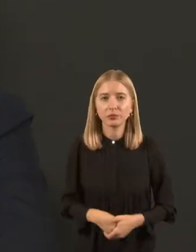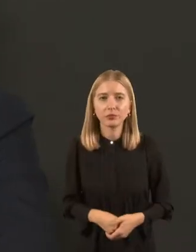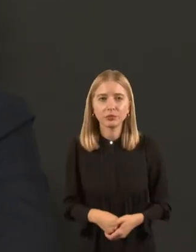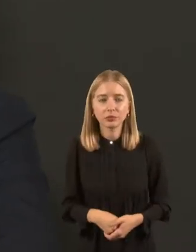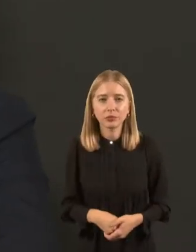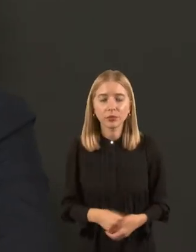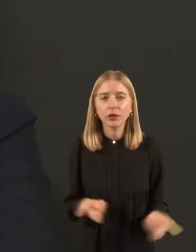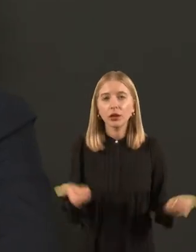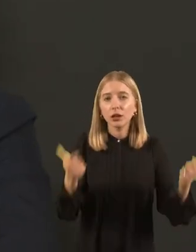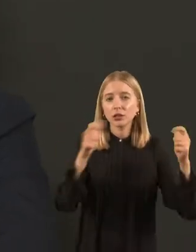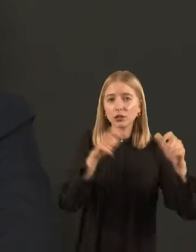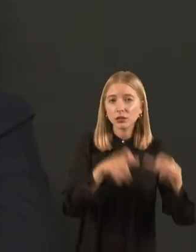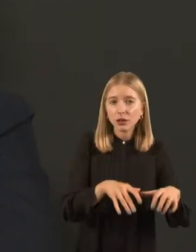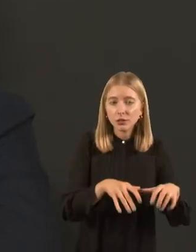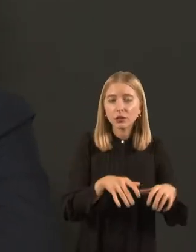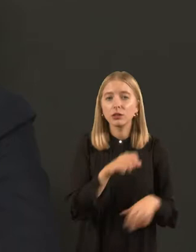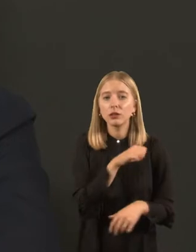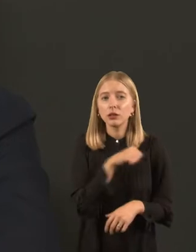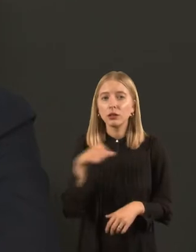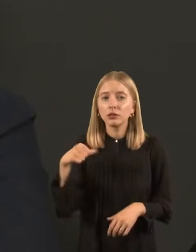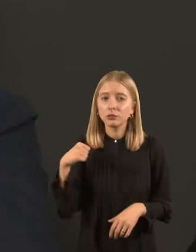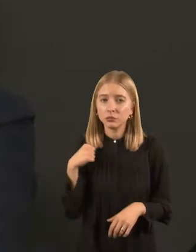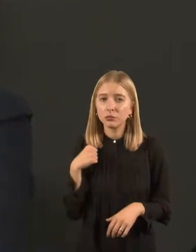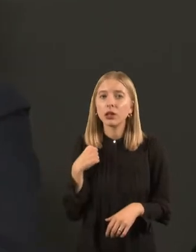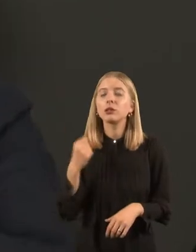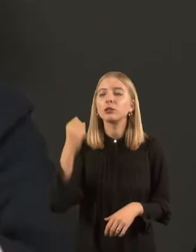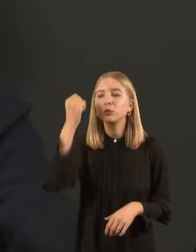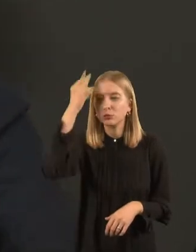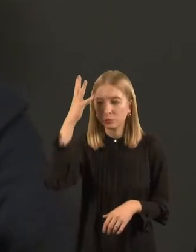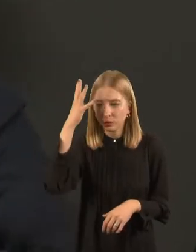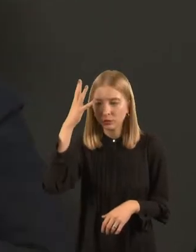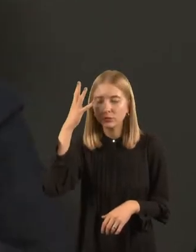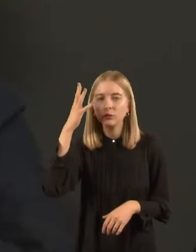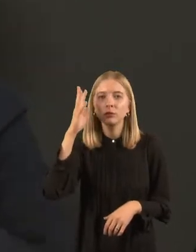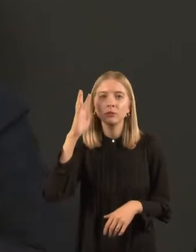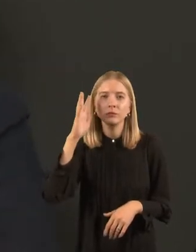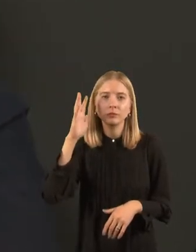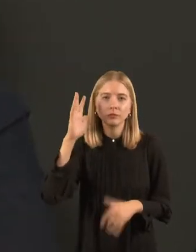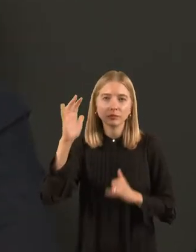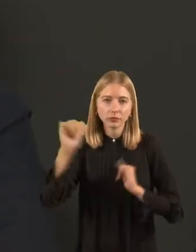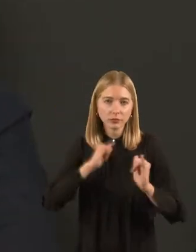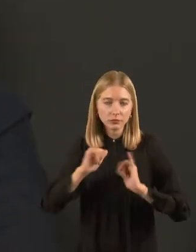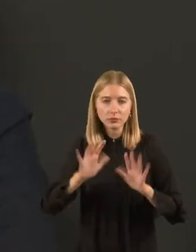my opinion that monitoring is important.